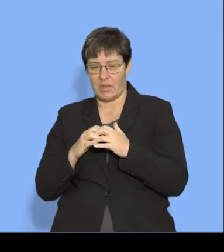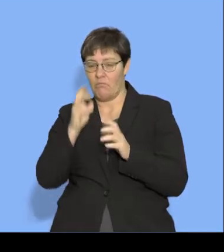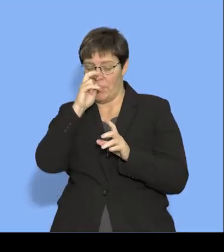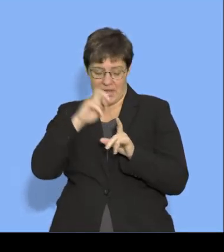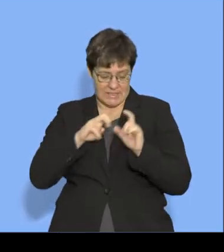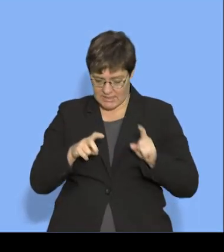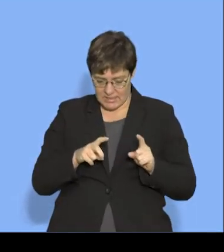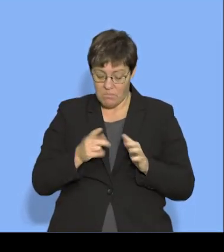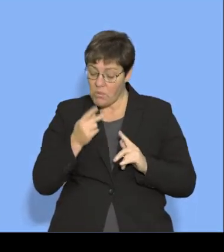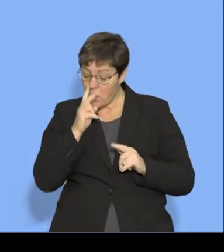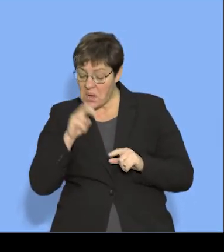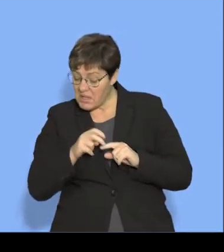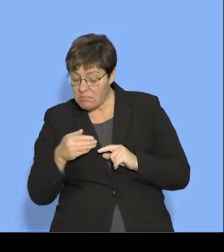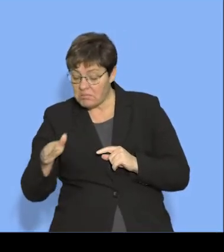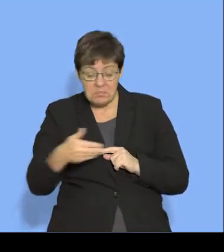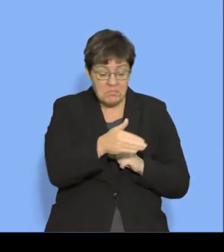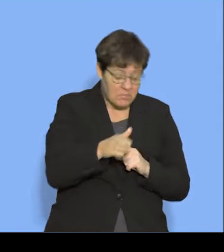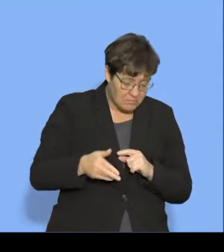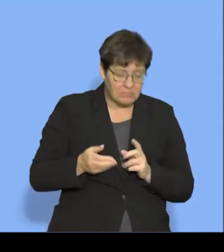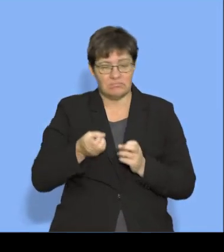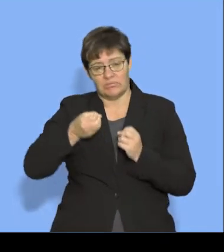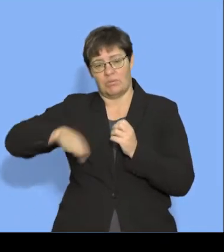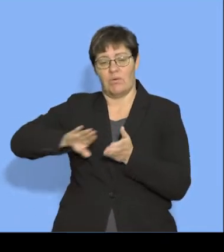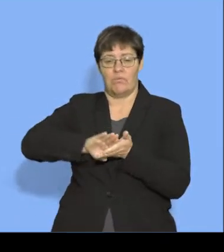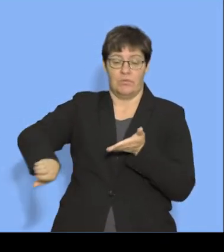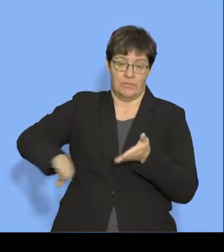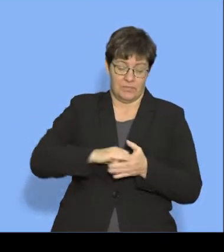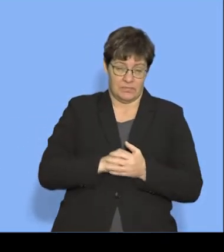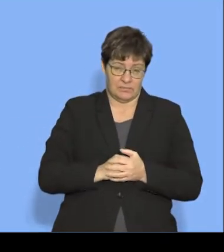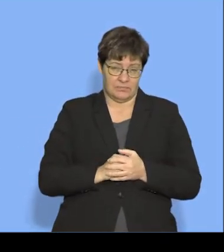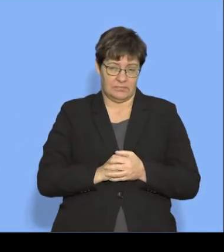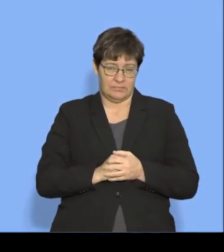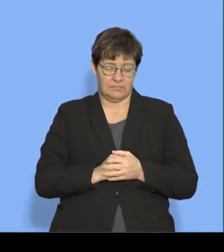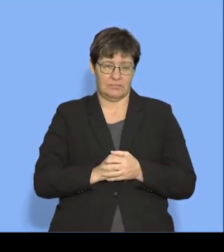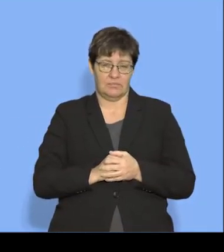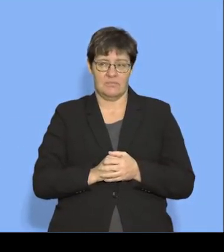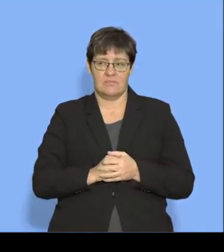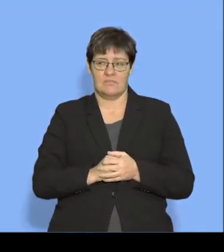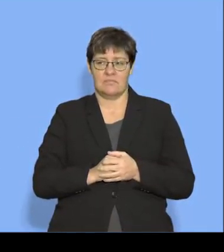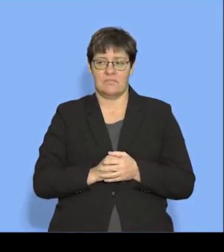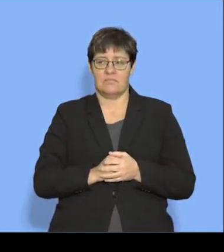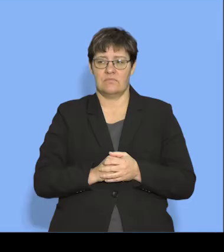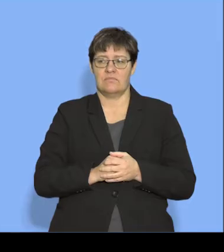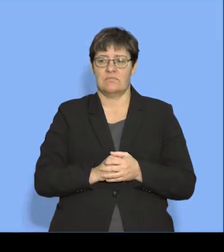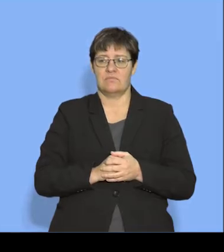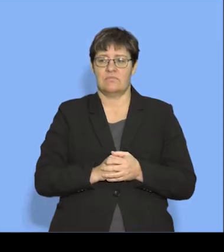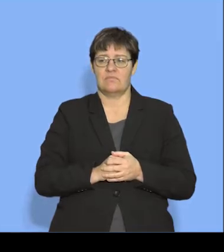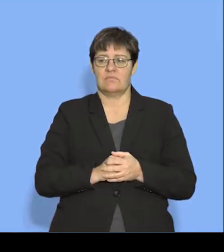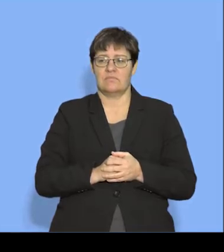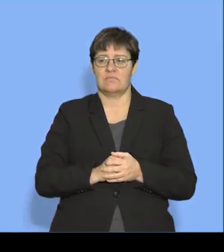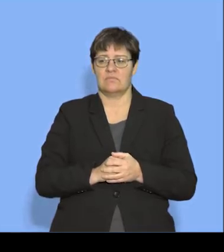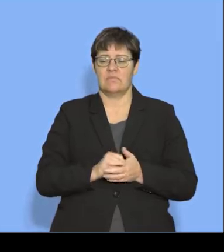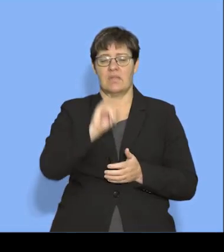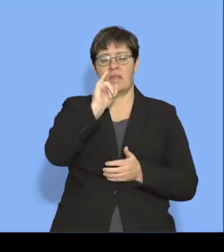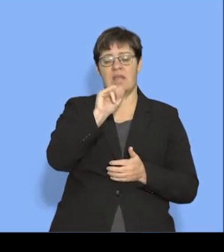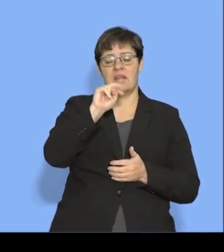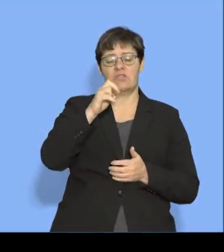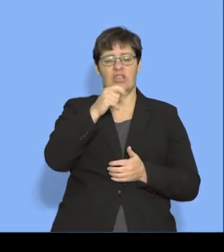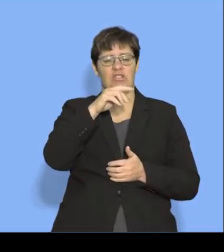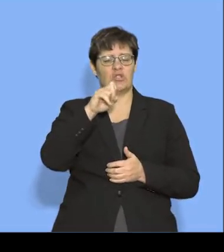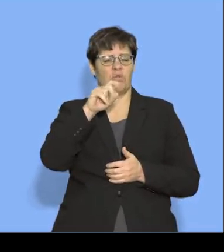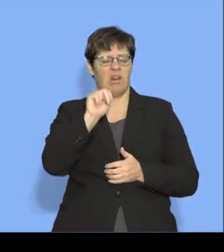needed, and we remove unwanted waste products. So what does ingestion mean?